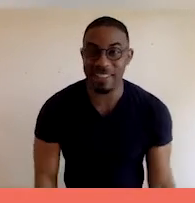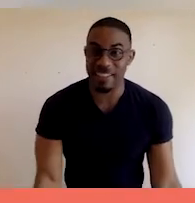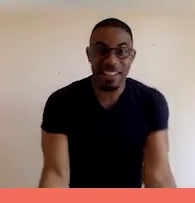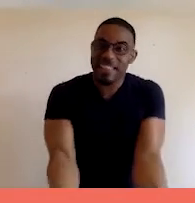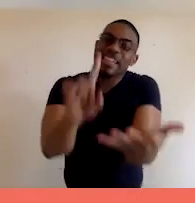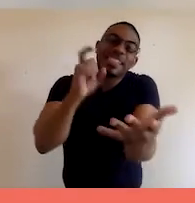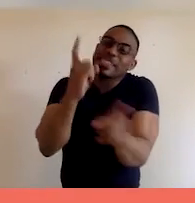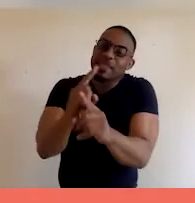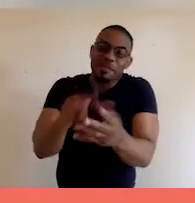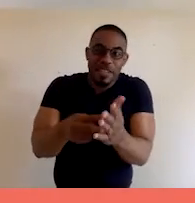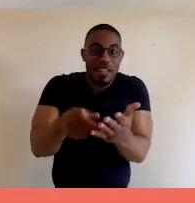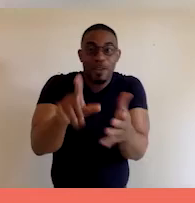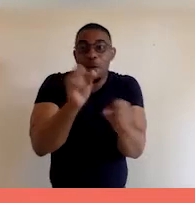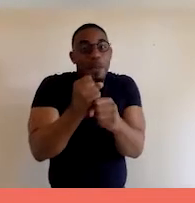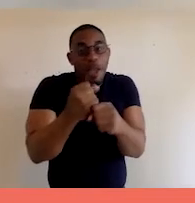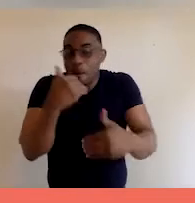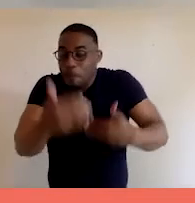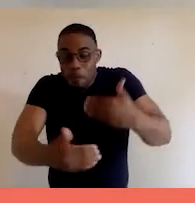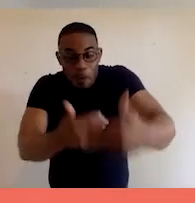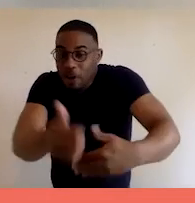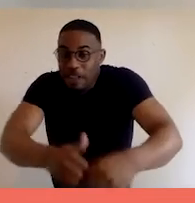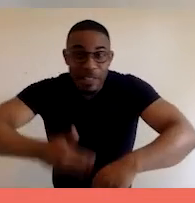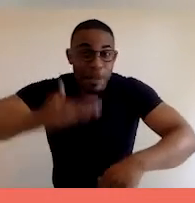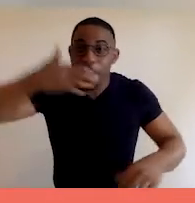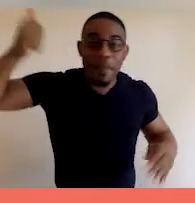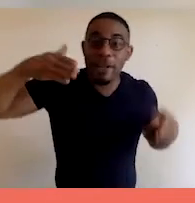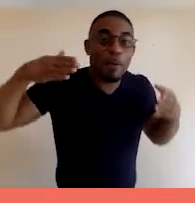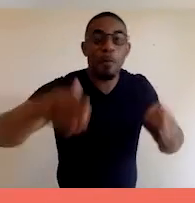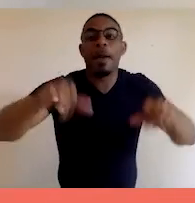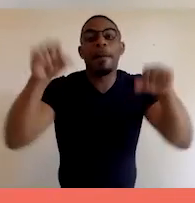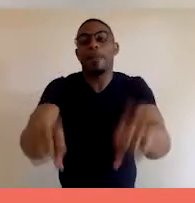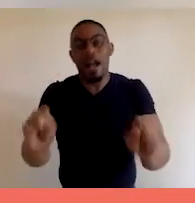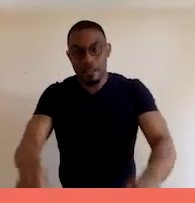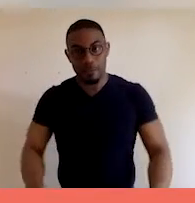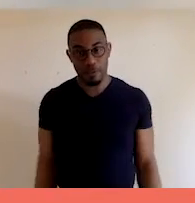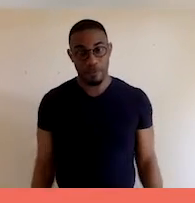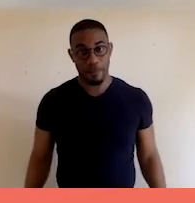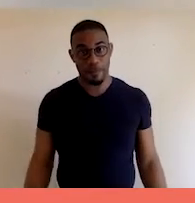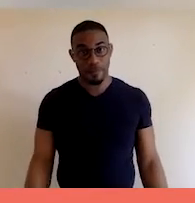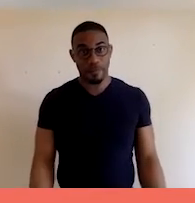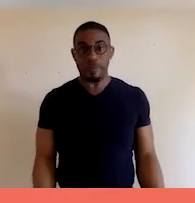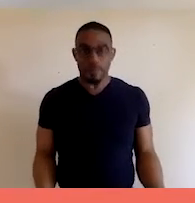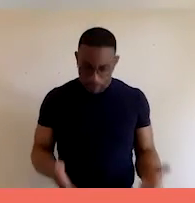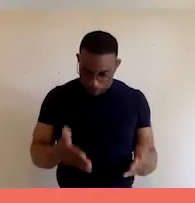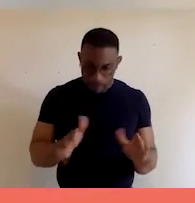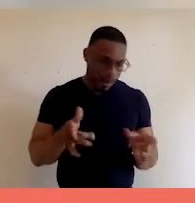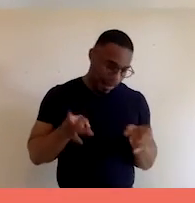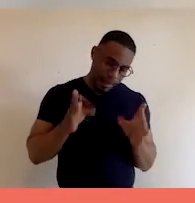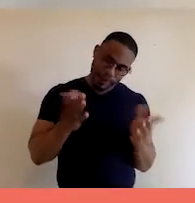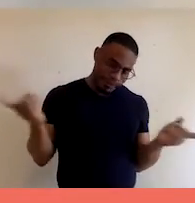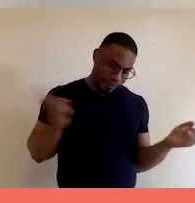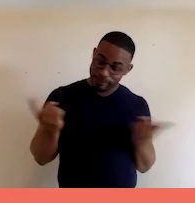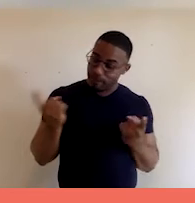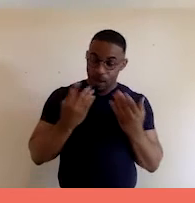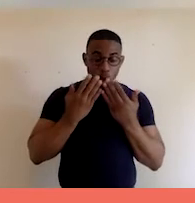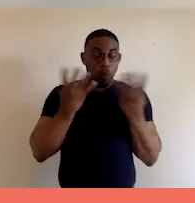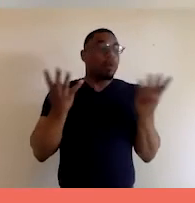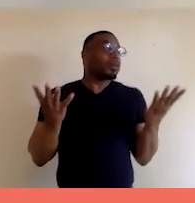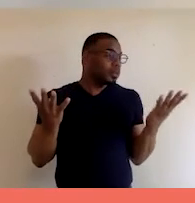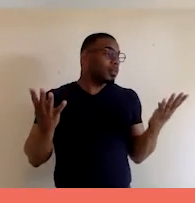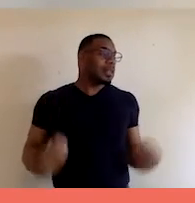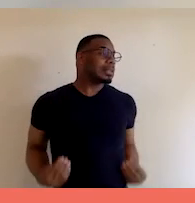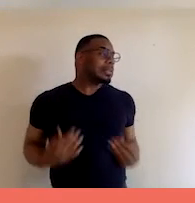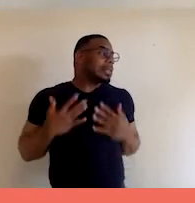that just means you're making progress in the best ways possible. Allow those haters to come. I feed off those haters.